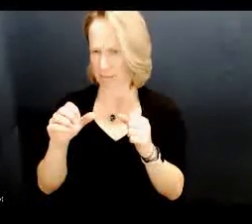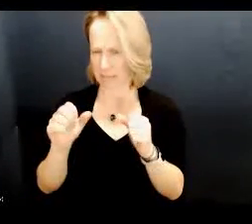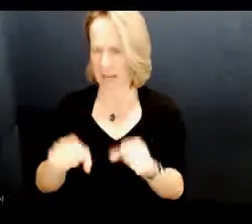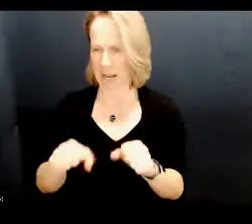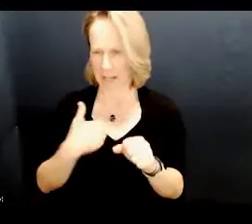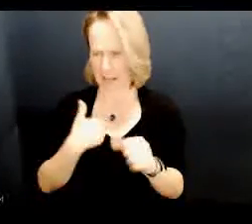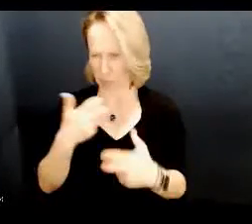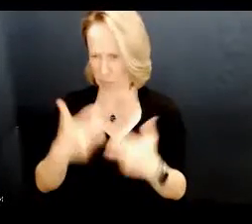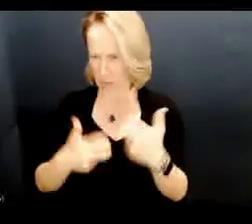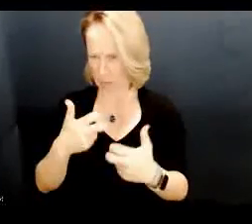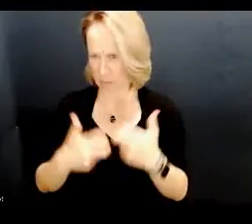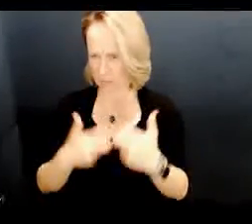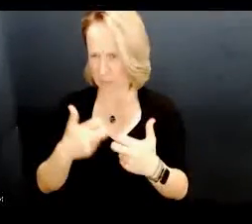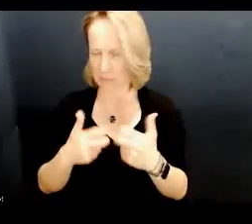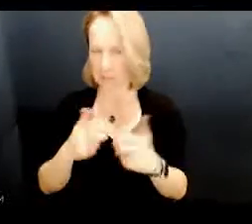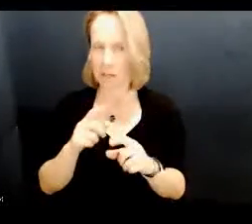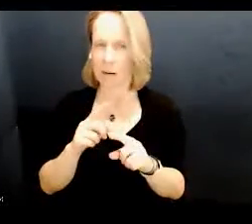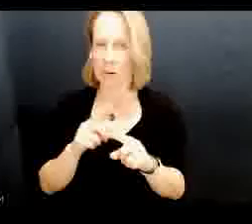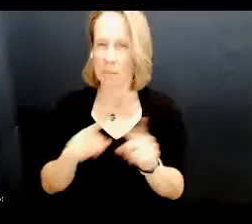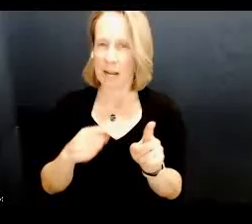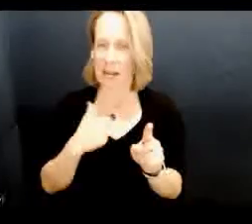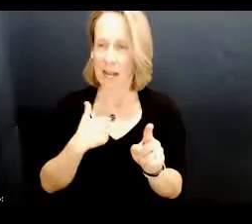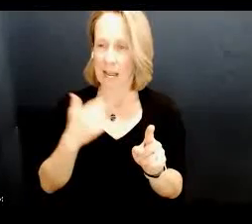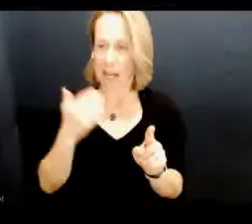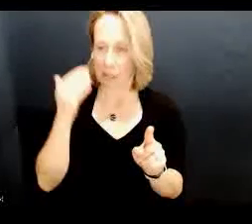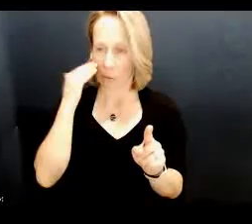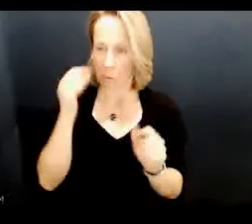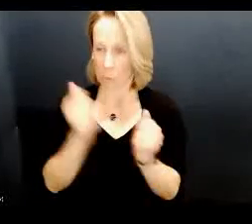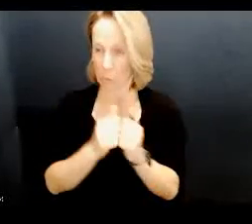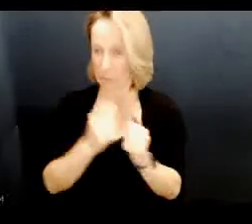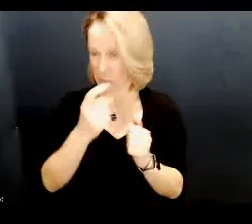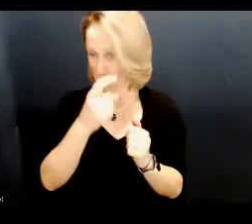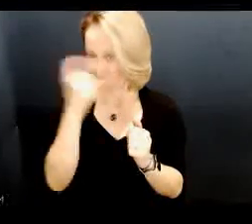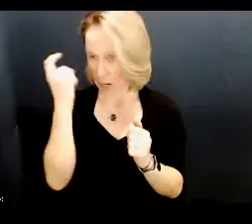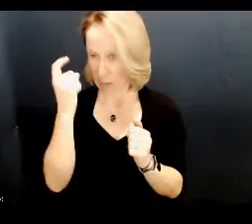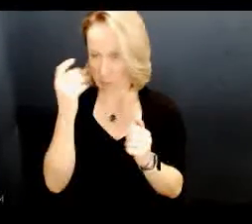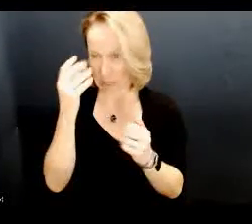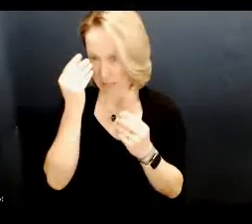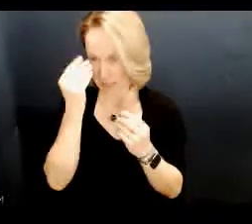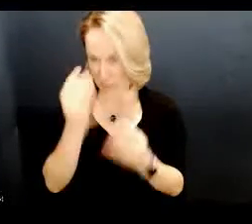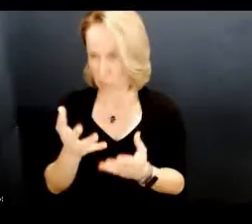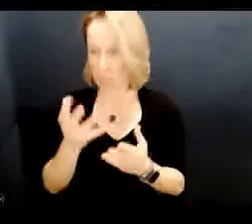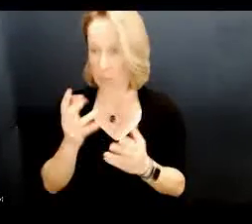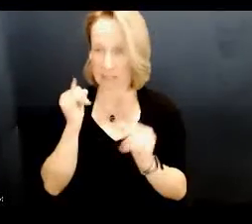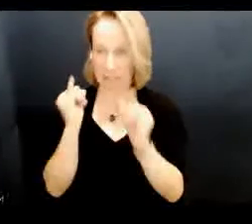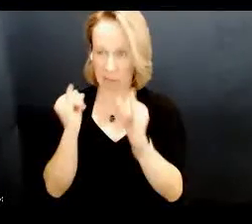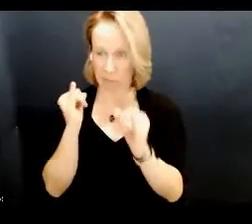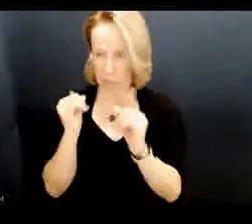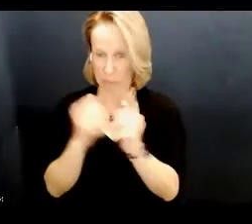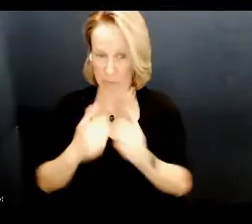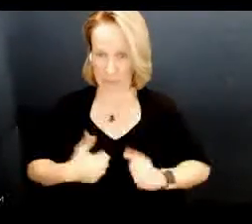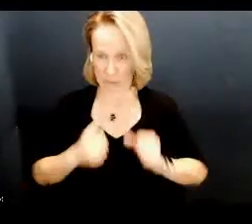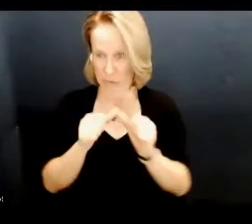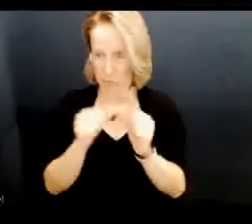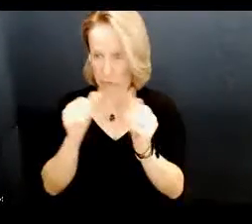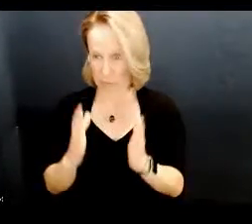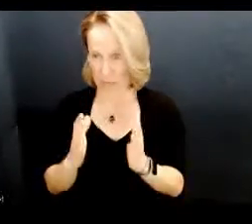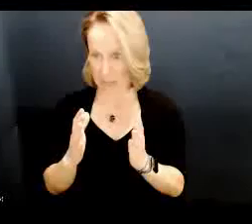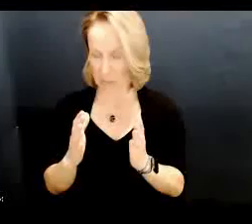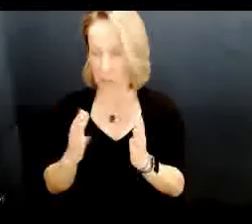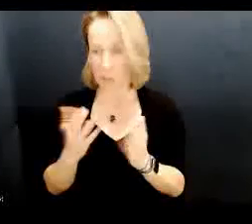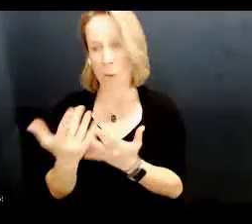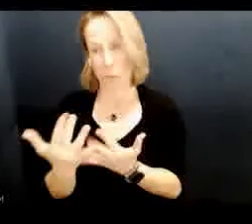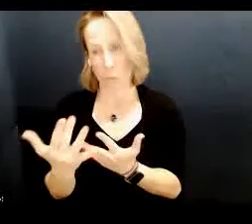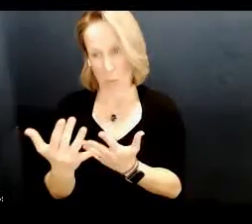However, I do know, so as when it comes to trauma-informed interviewing of survivors, waiting 2 sleep cycles is considered